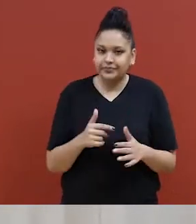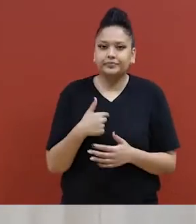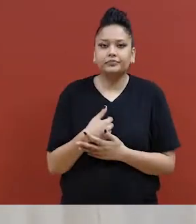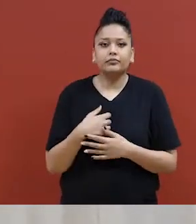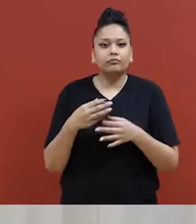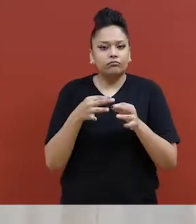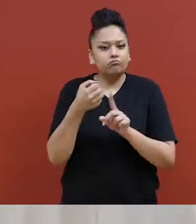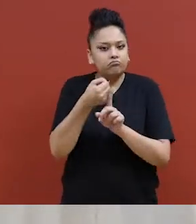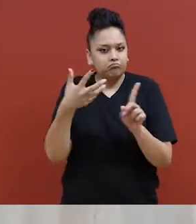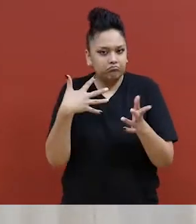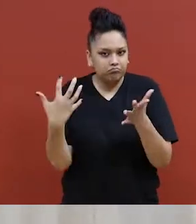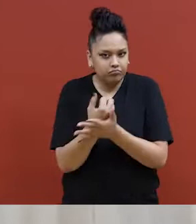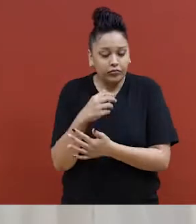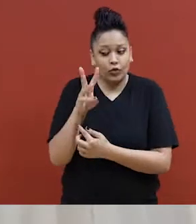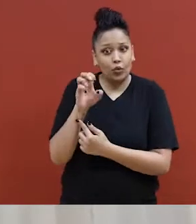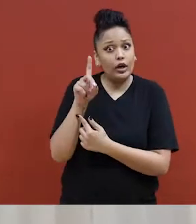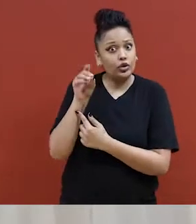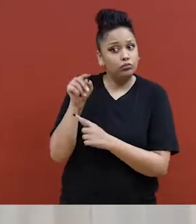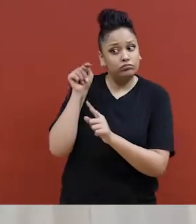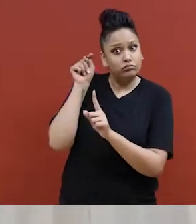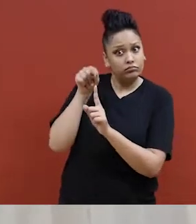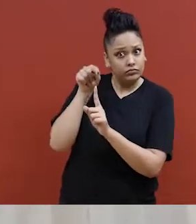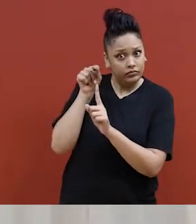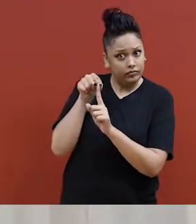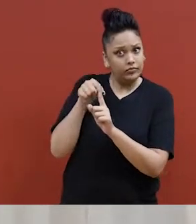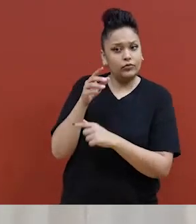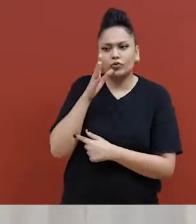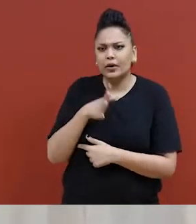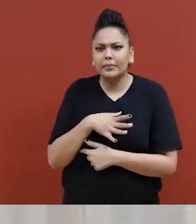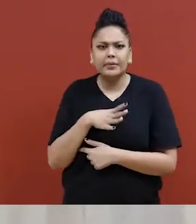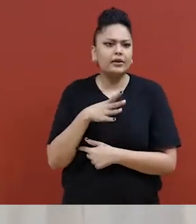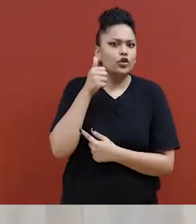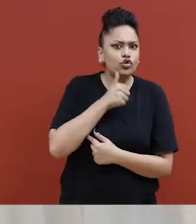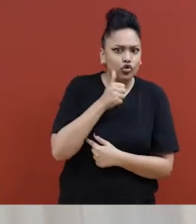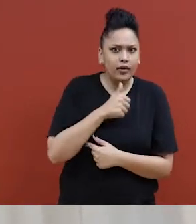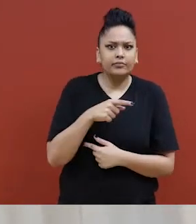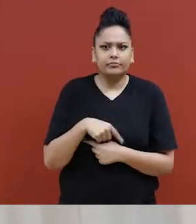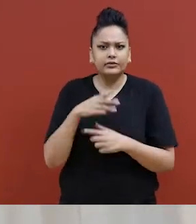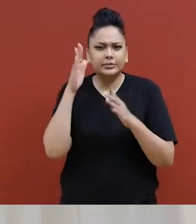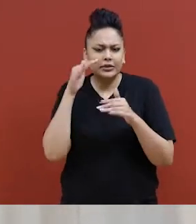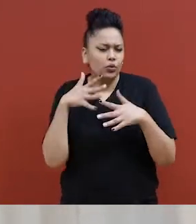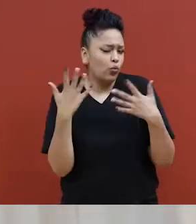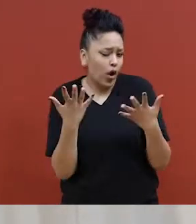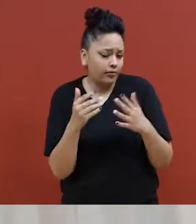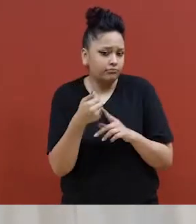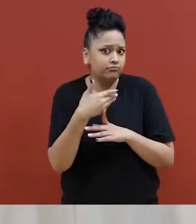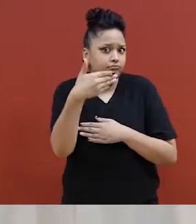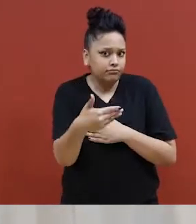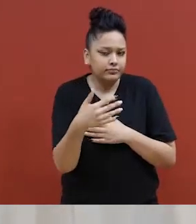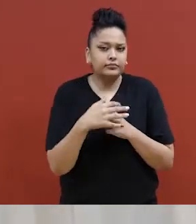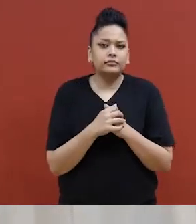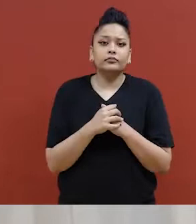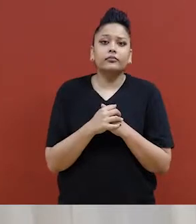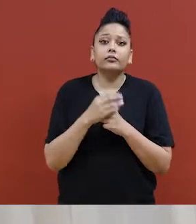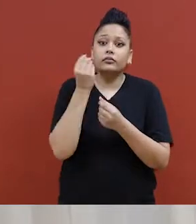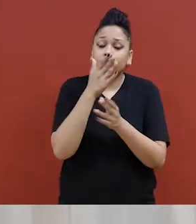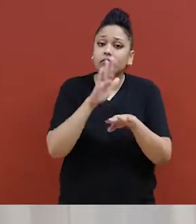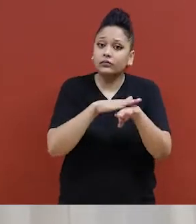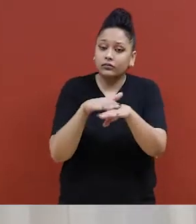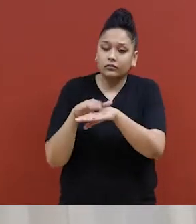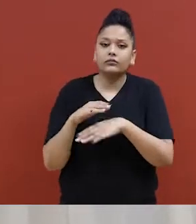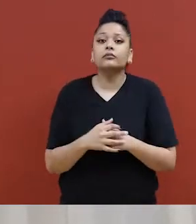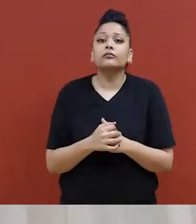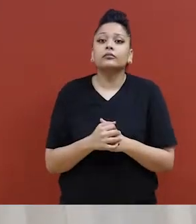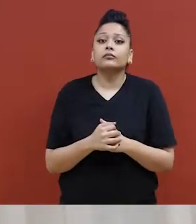about who we are and what women and girls can expect if they are taking classes with us. I do want to